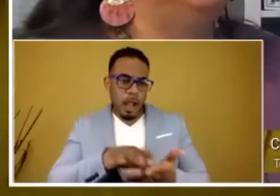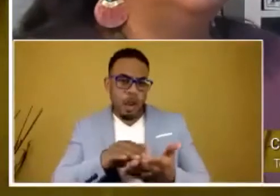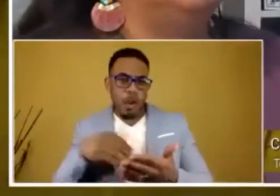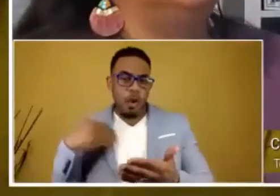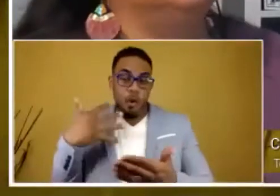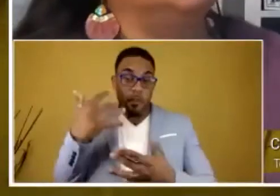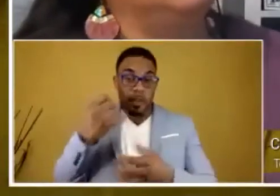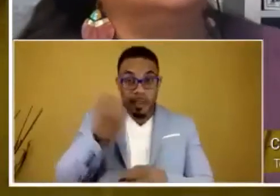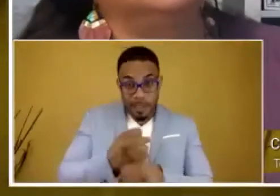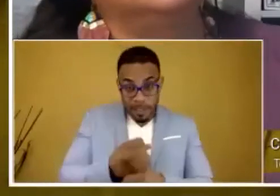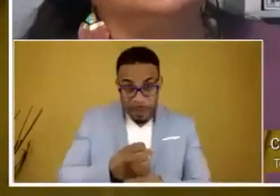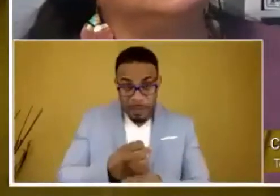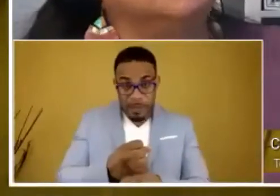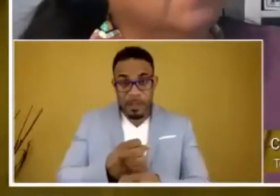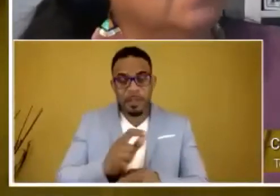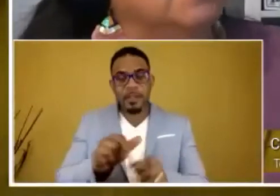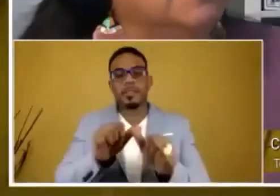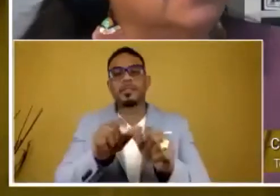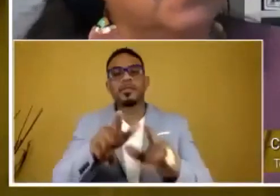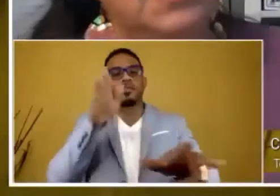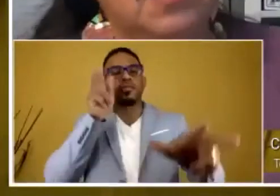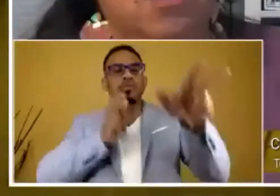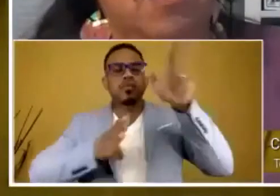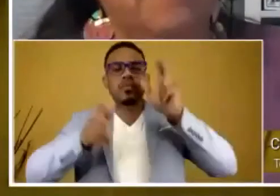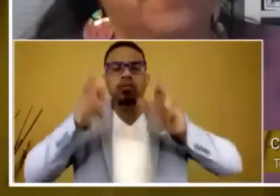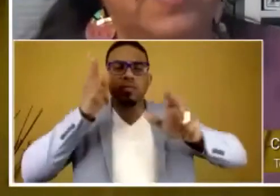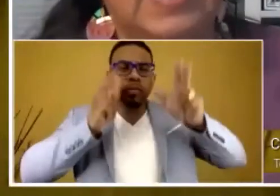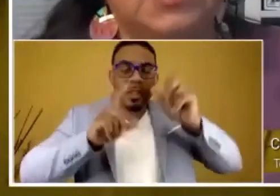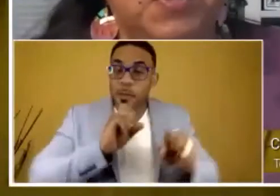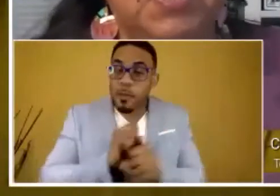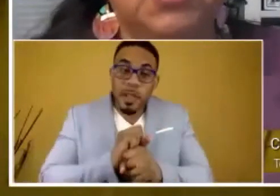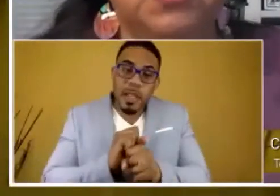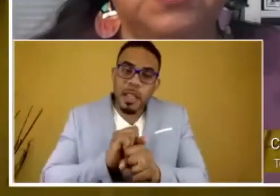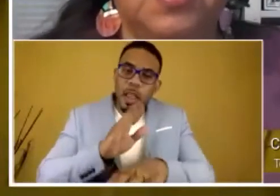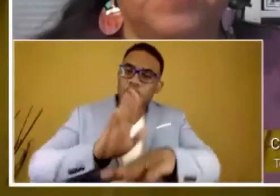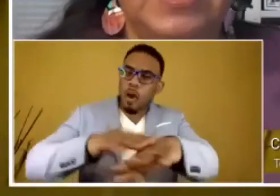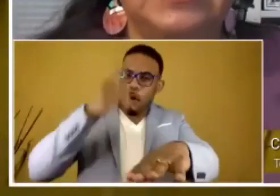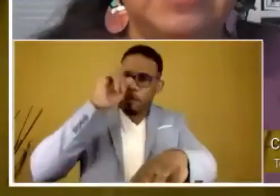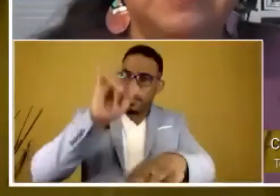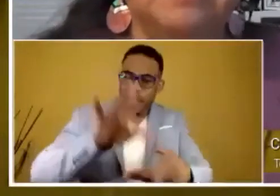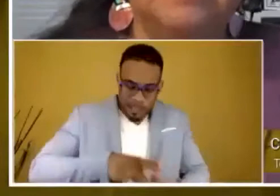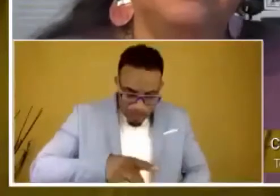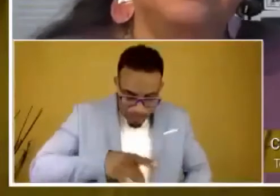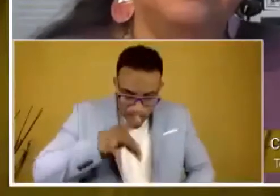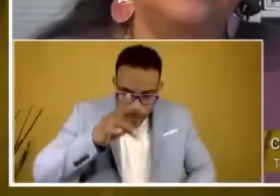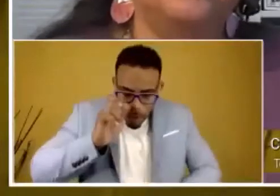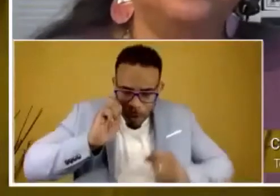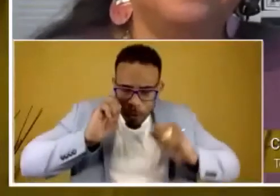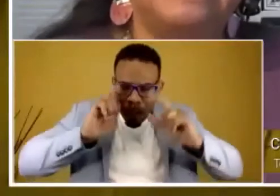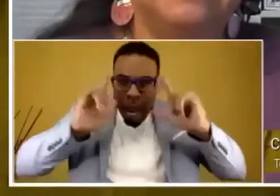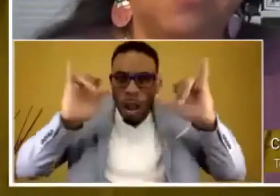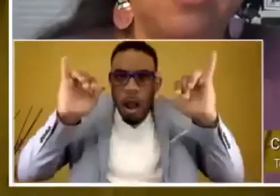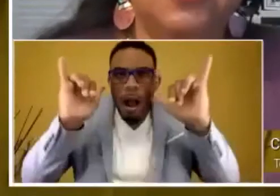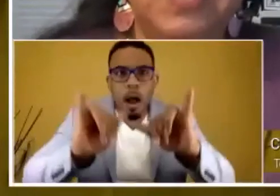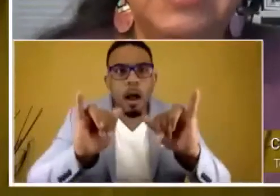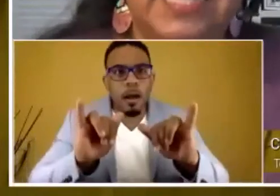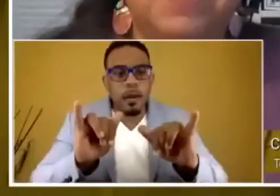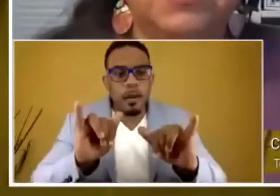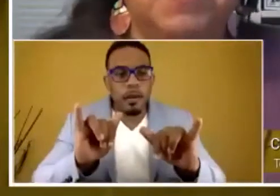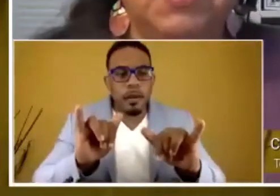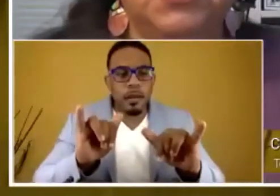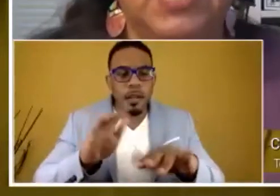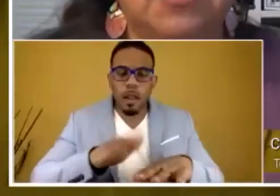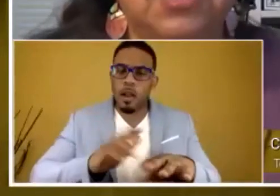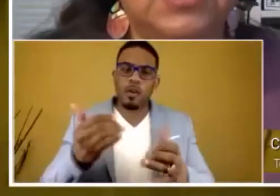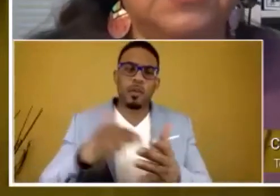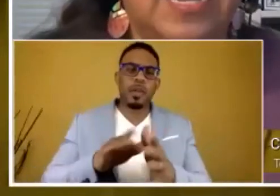years in continuing to listen is really the call for that spiritual awakening. The call to reclaim